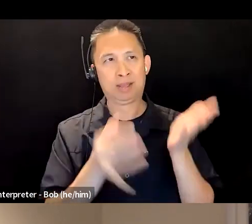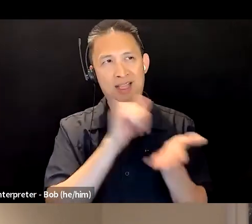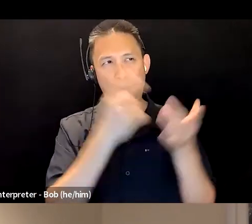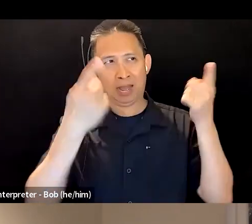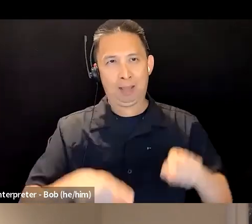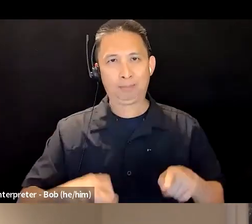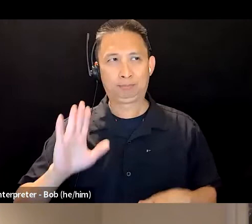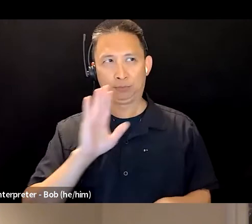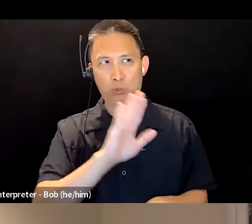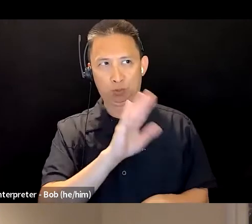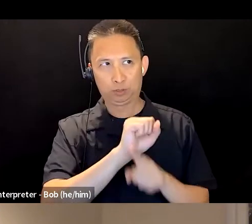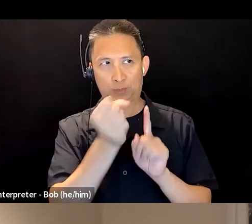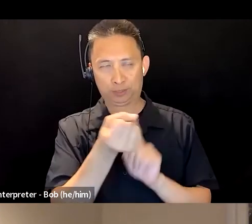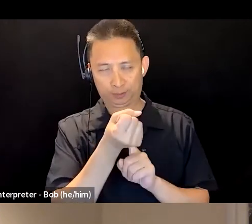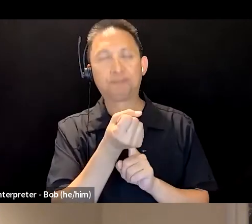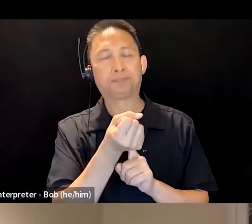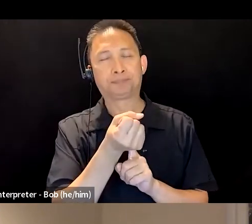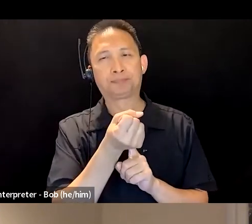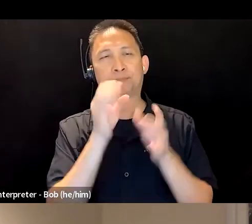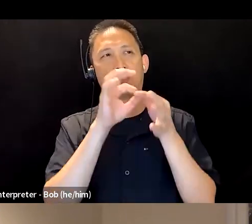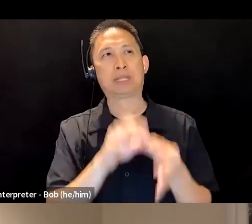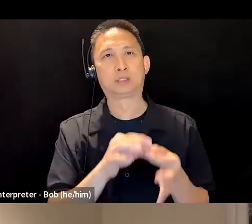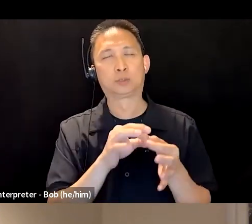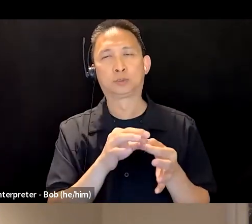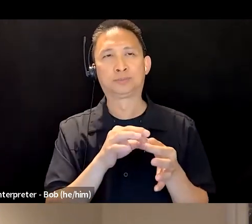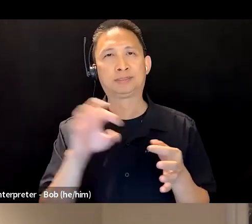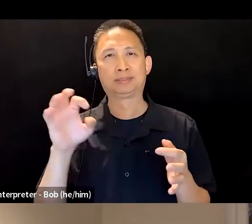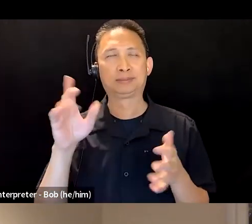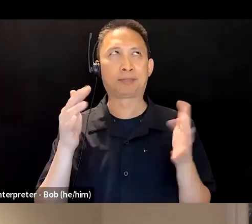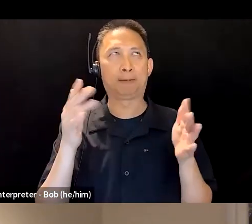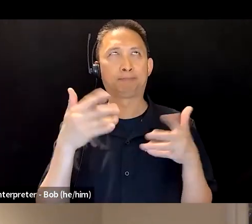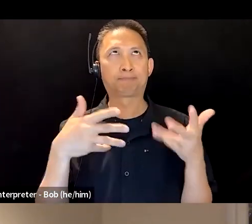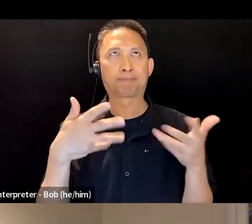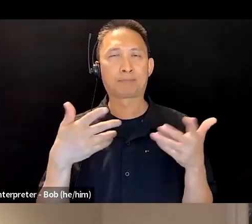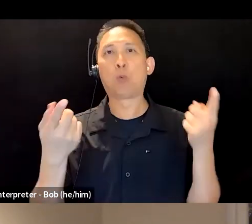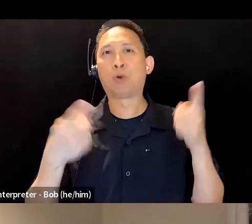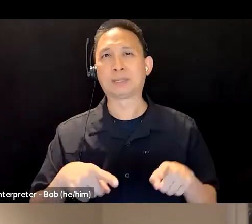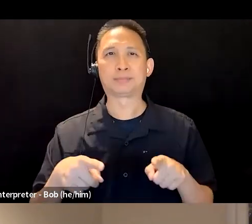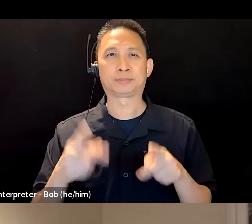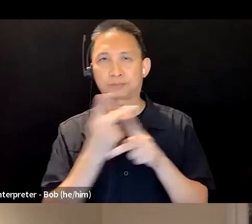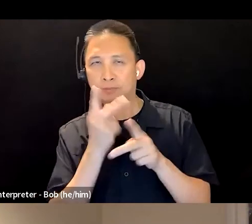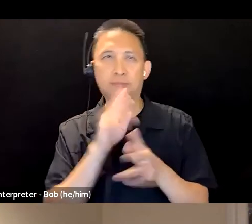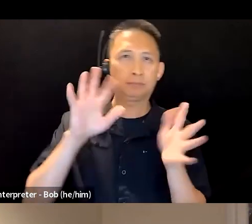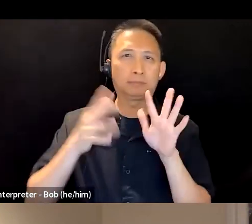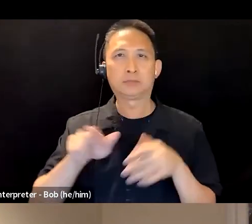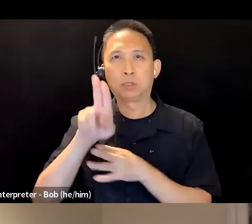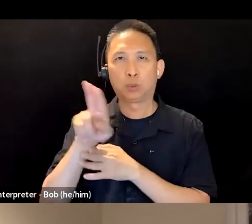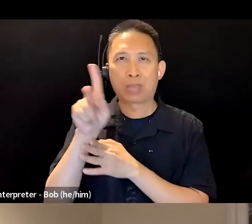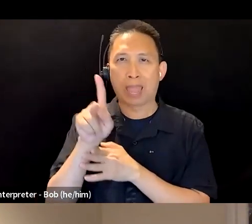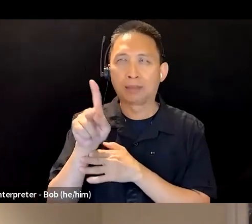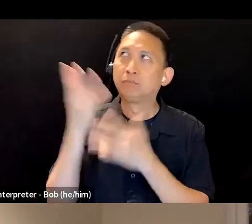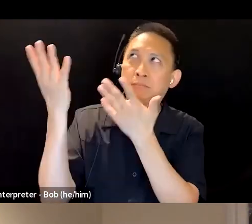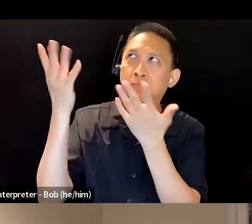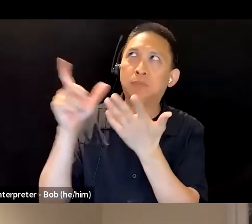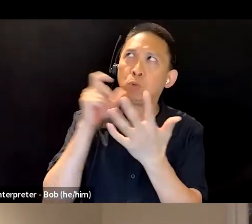your, you know, the editorial push in terms of figuring out a shift in terms of who what your